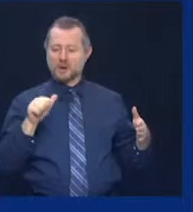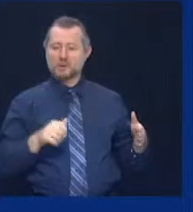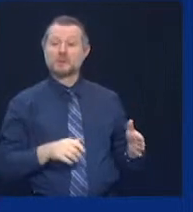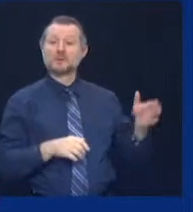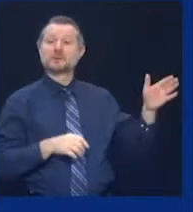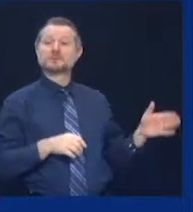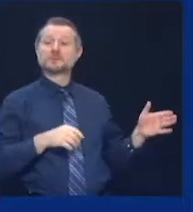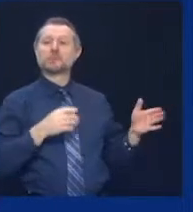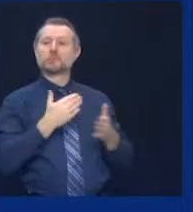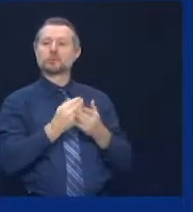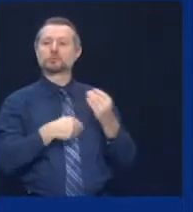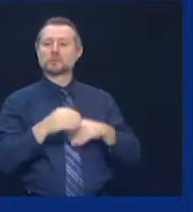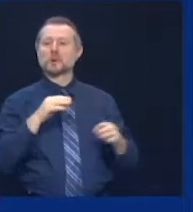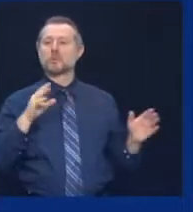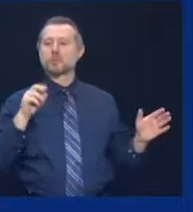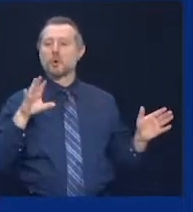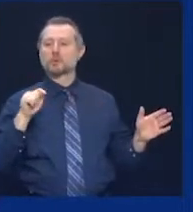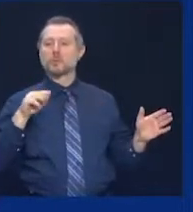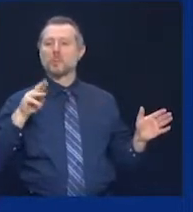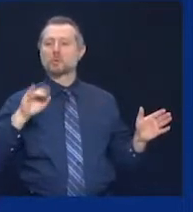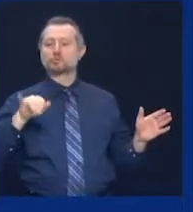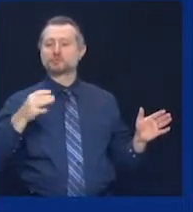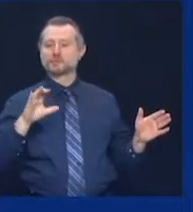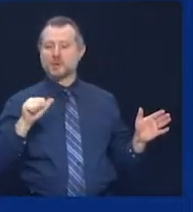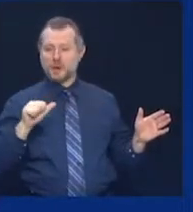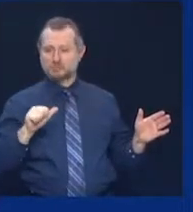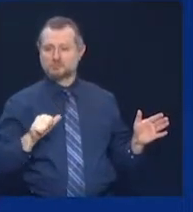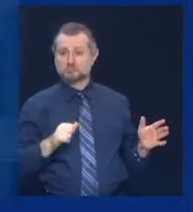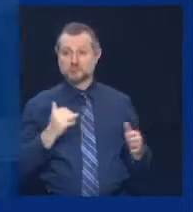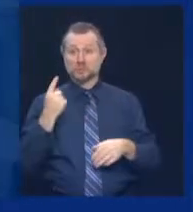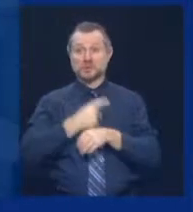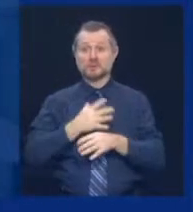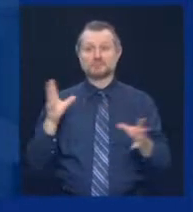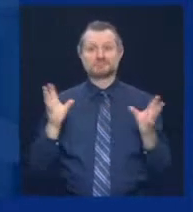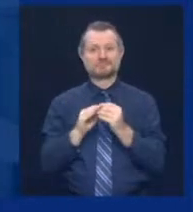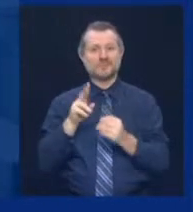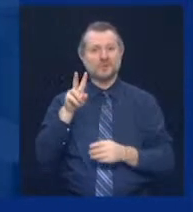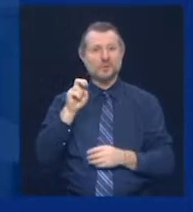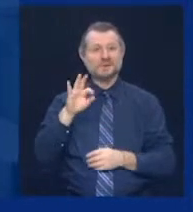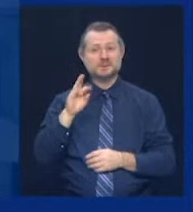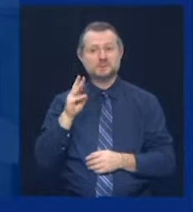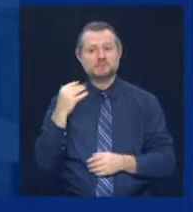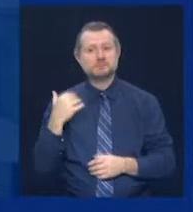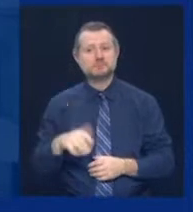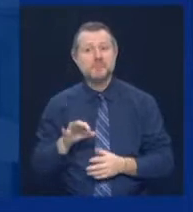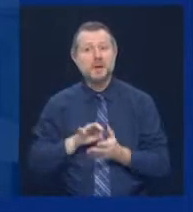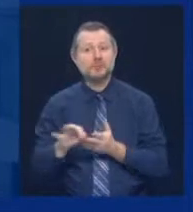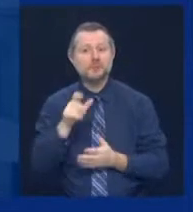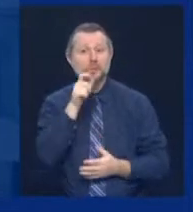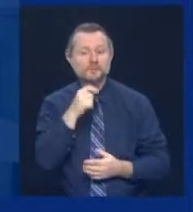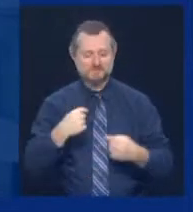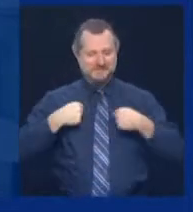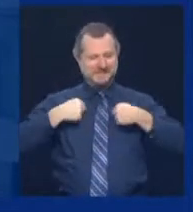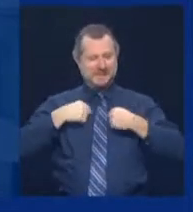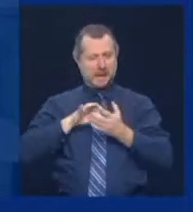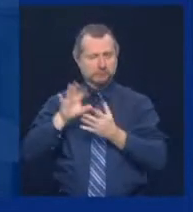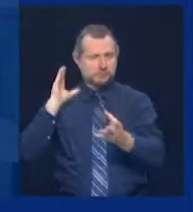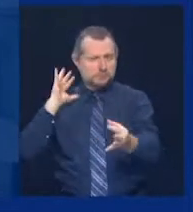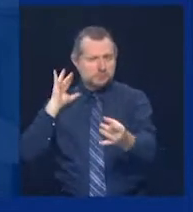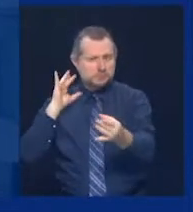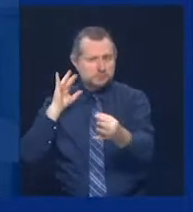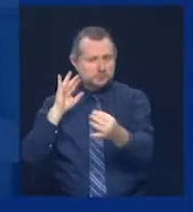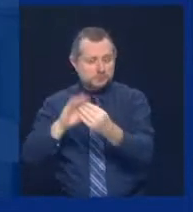who's counting? I am. Here are the numbers for today. Statewide positivity